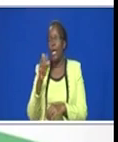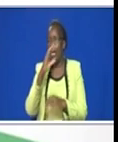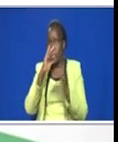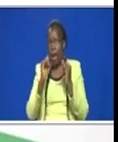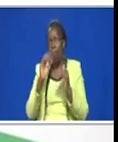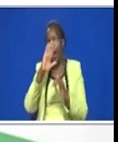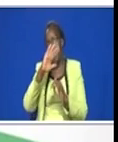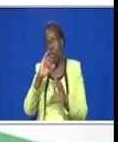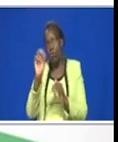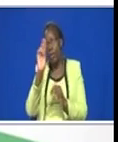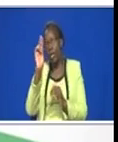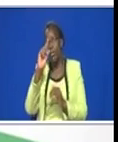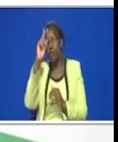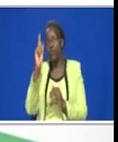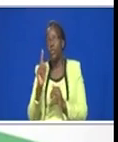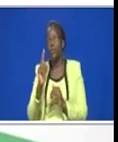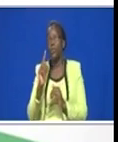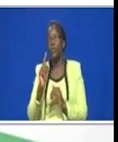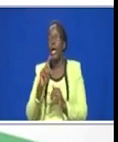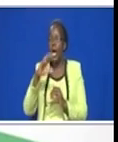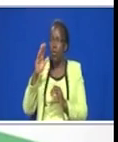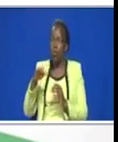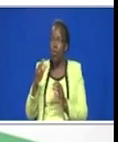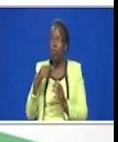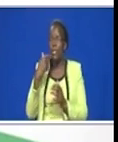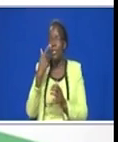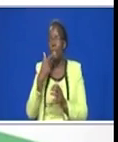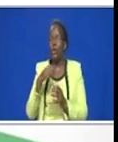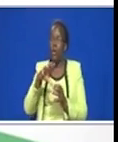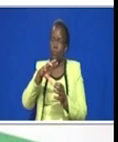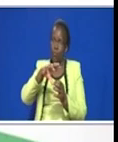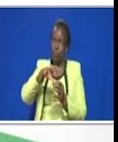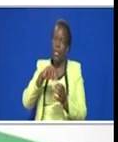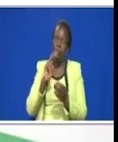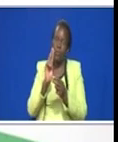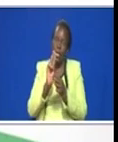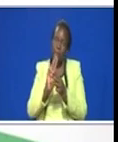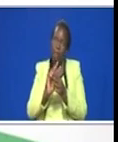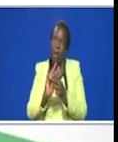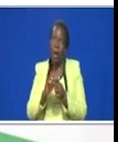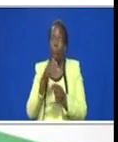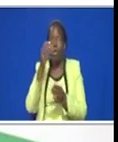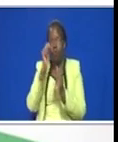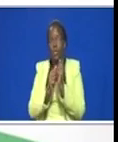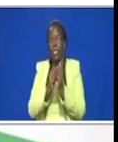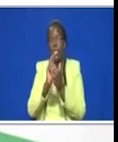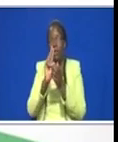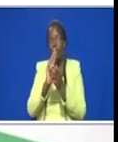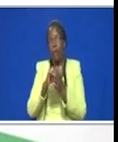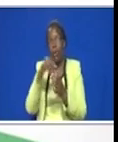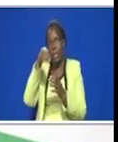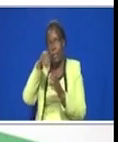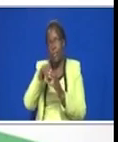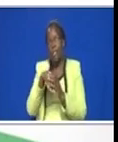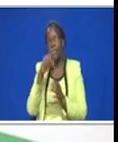question, I always say we have to find for the verb. Which is the verb in this word, in this question?